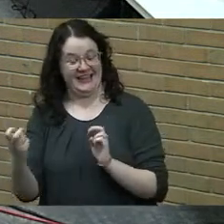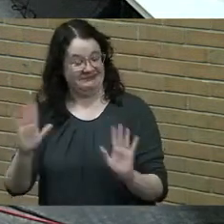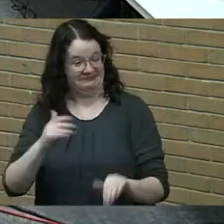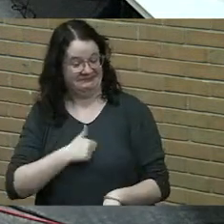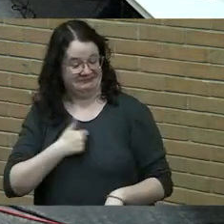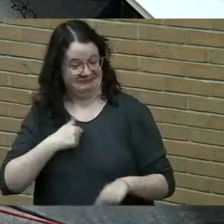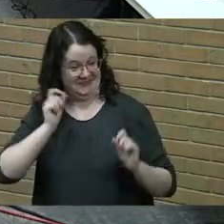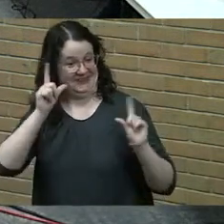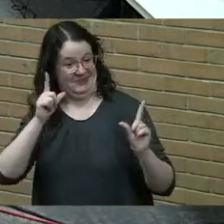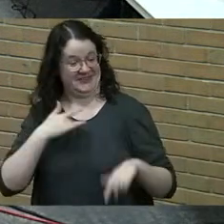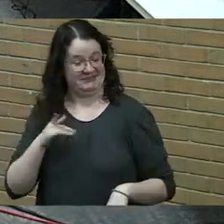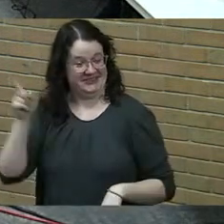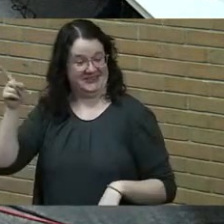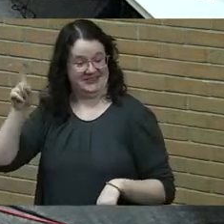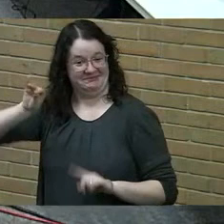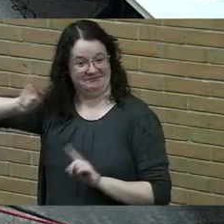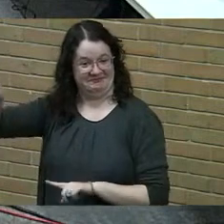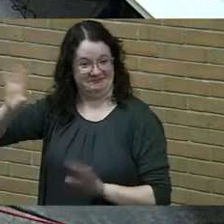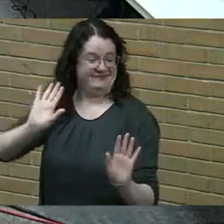there.